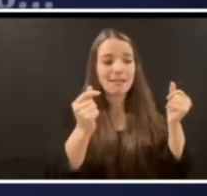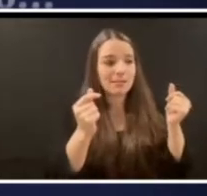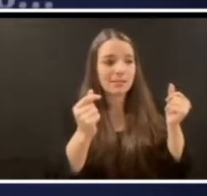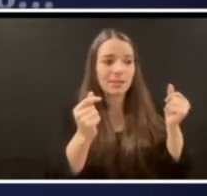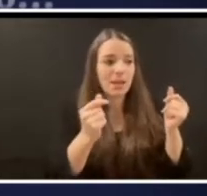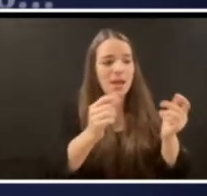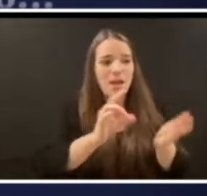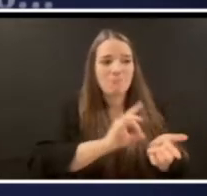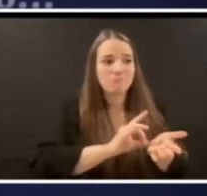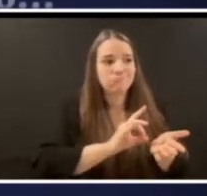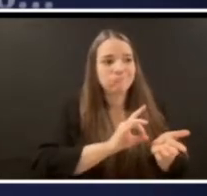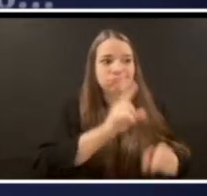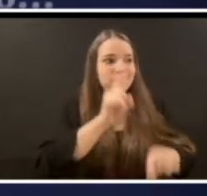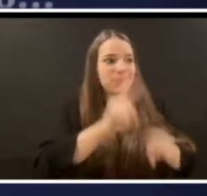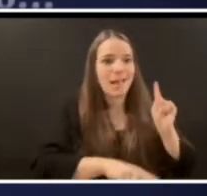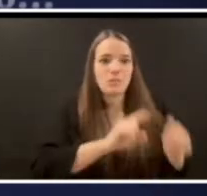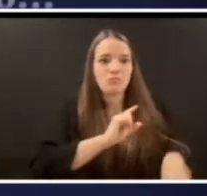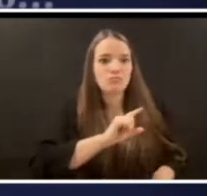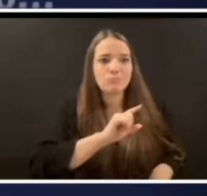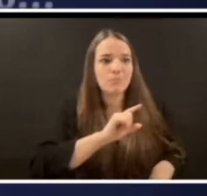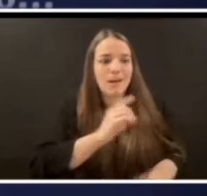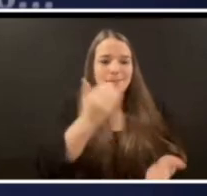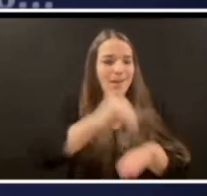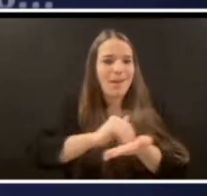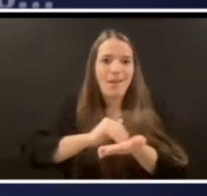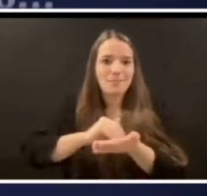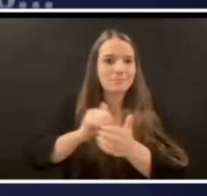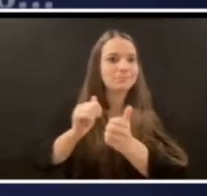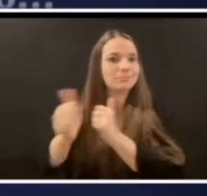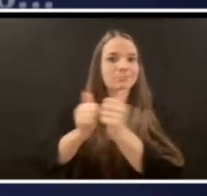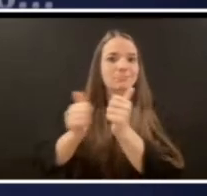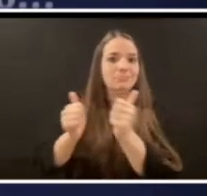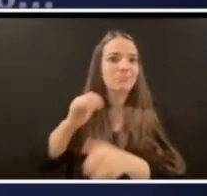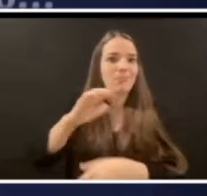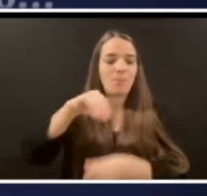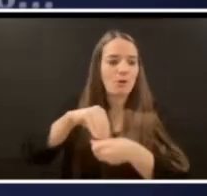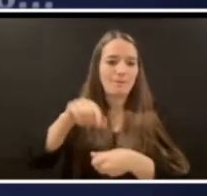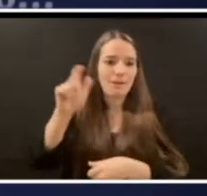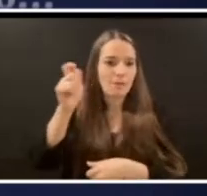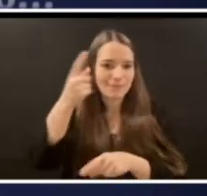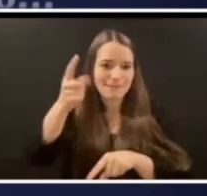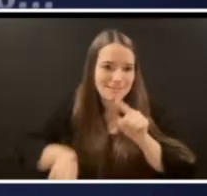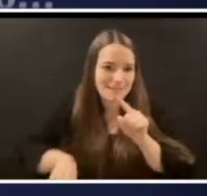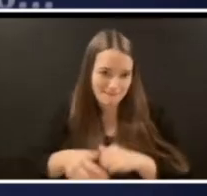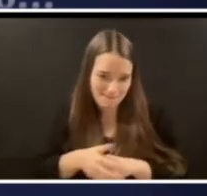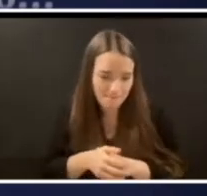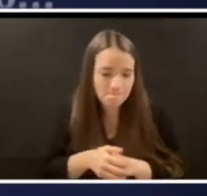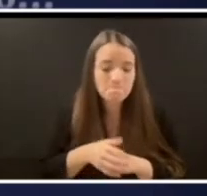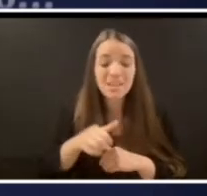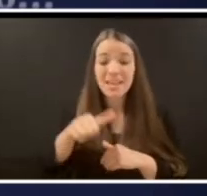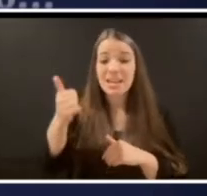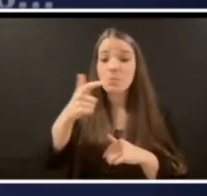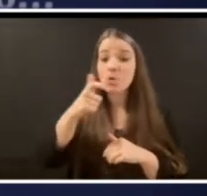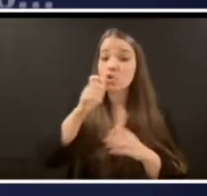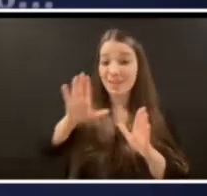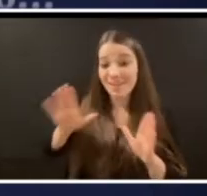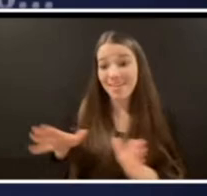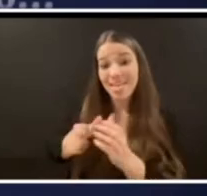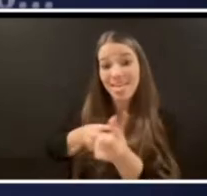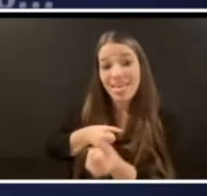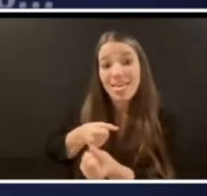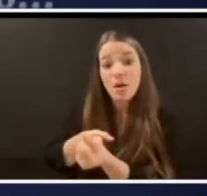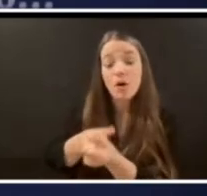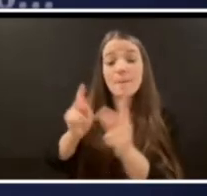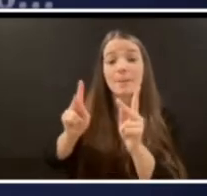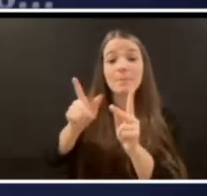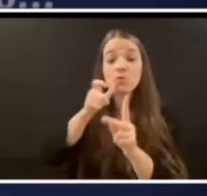office again at the federal or state level. Anyone who incites others to engage in rebelling,